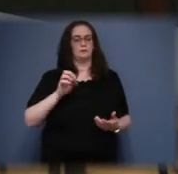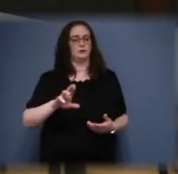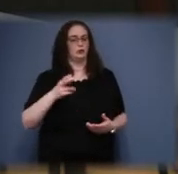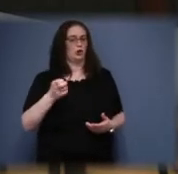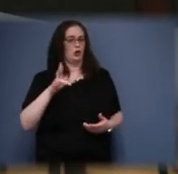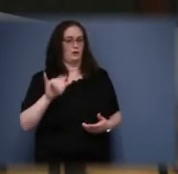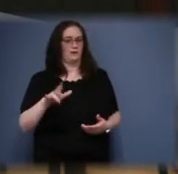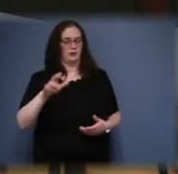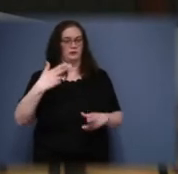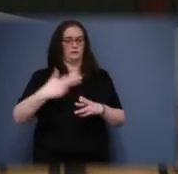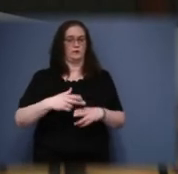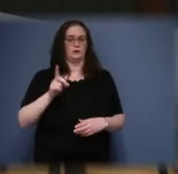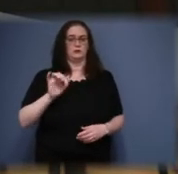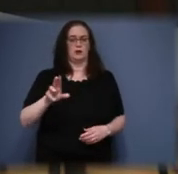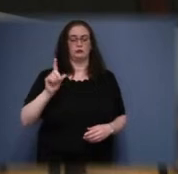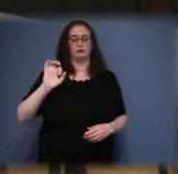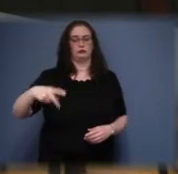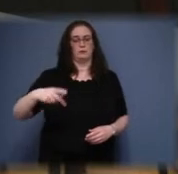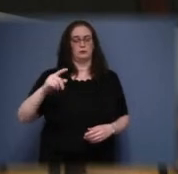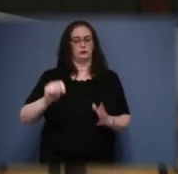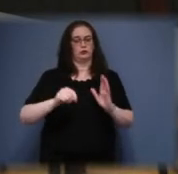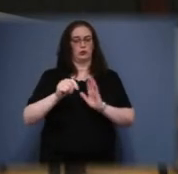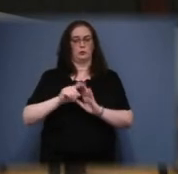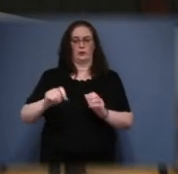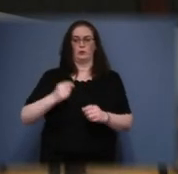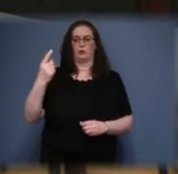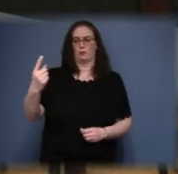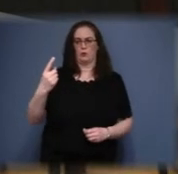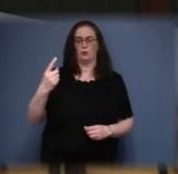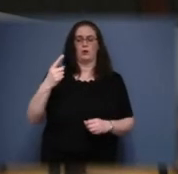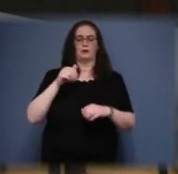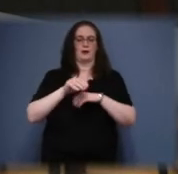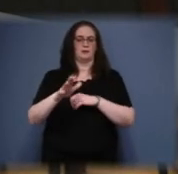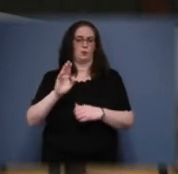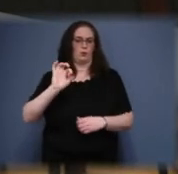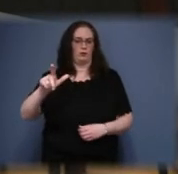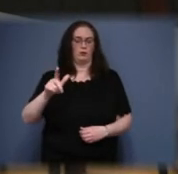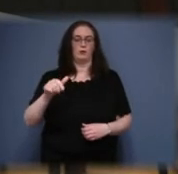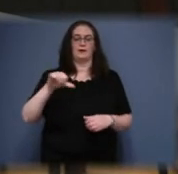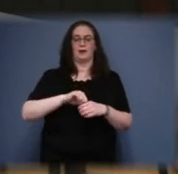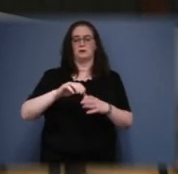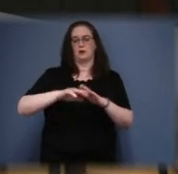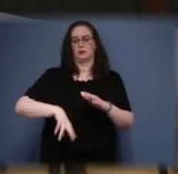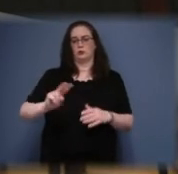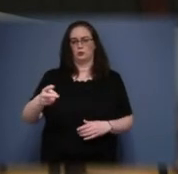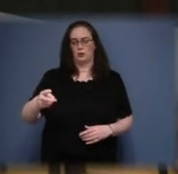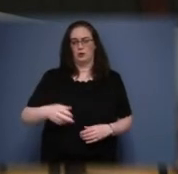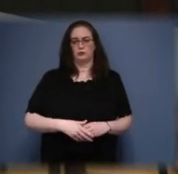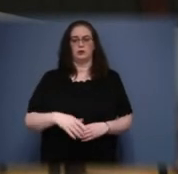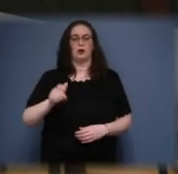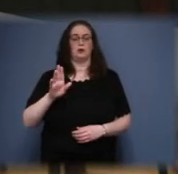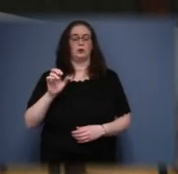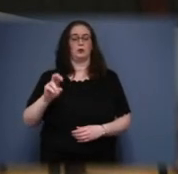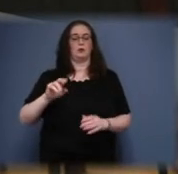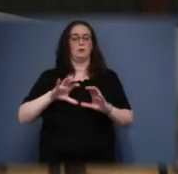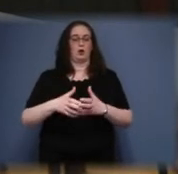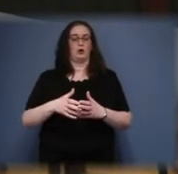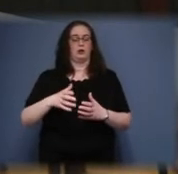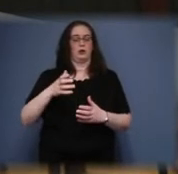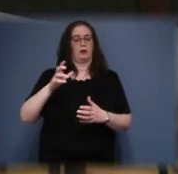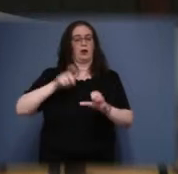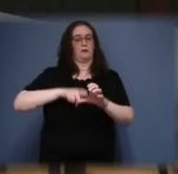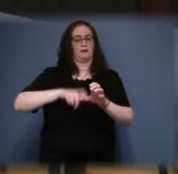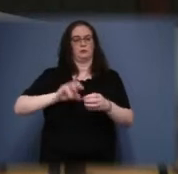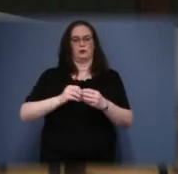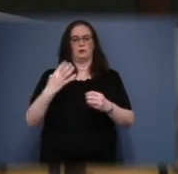referring to Donald Trump's term, we were number one to export oil when gas was under $2. Under the uniparty communist regime, we are number